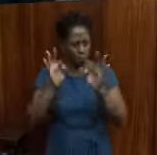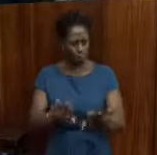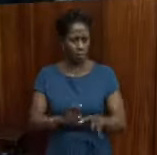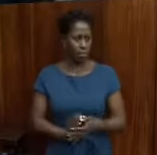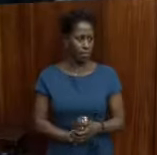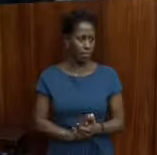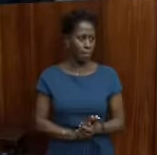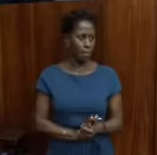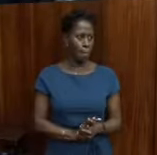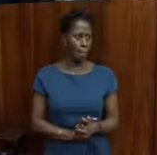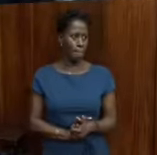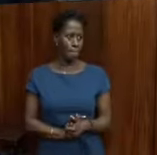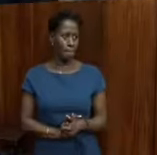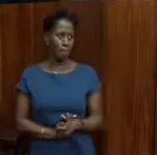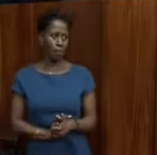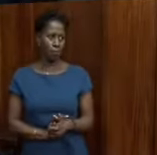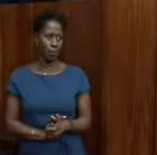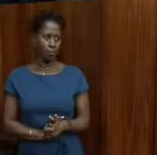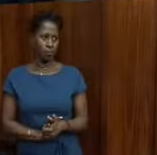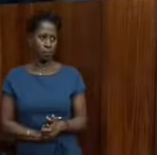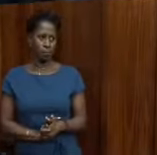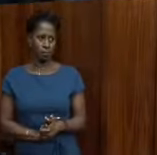international obligations to explore